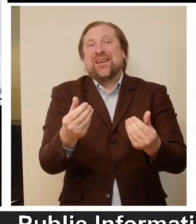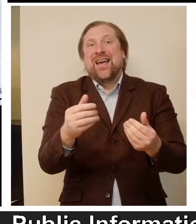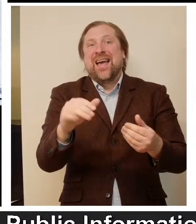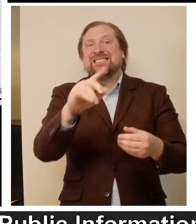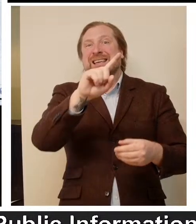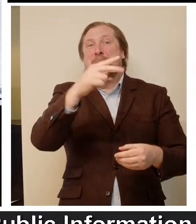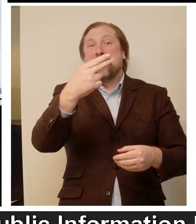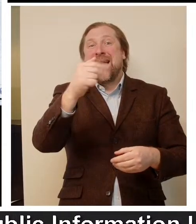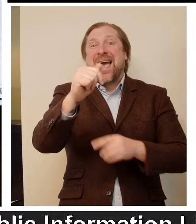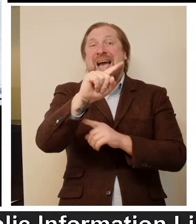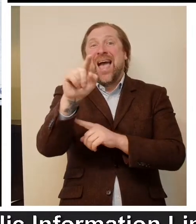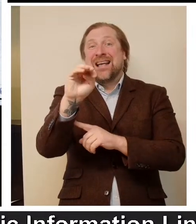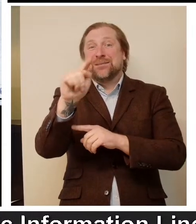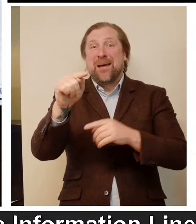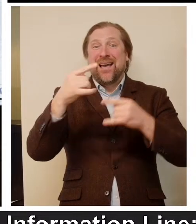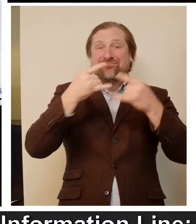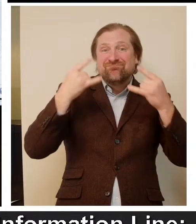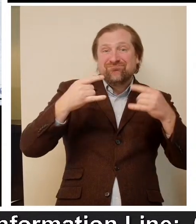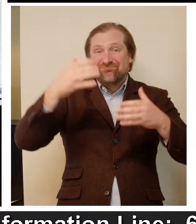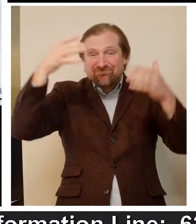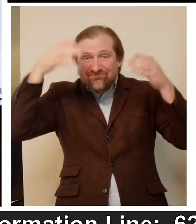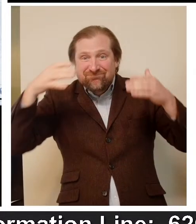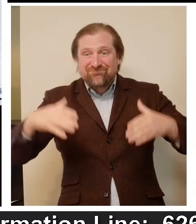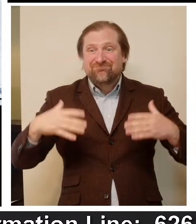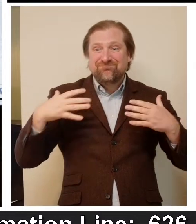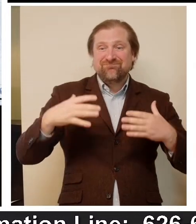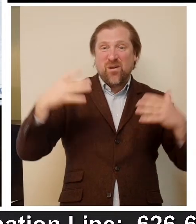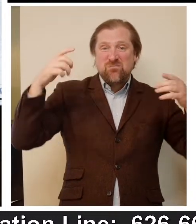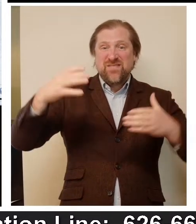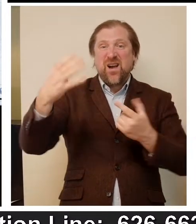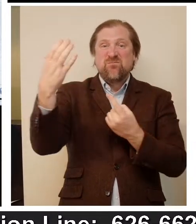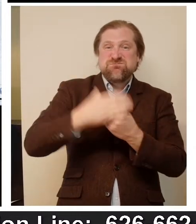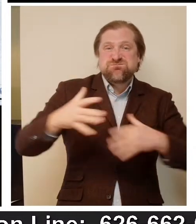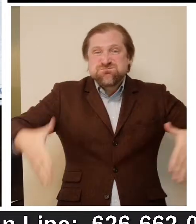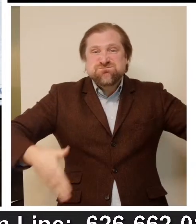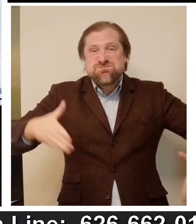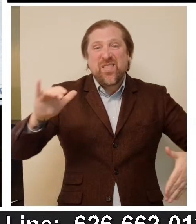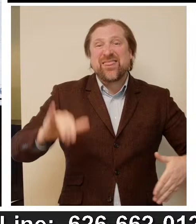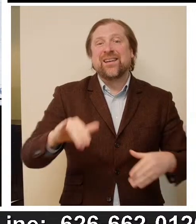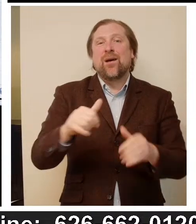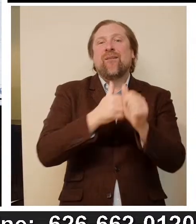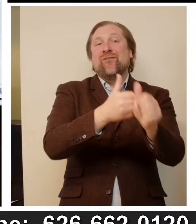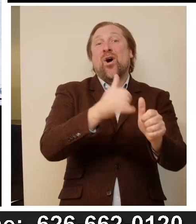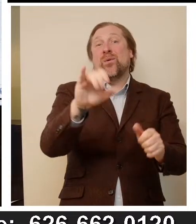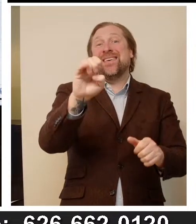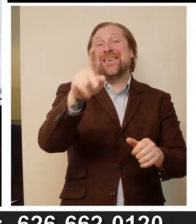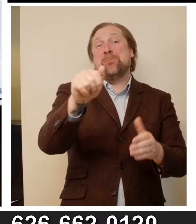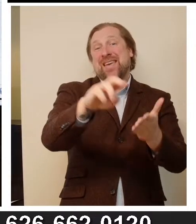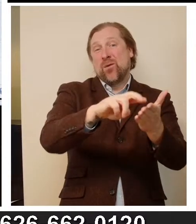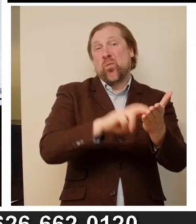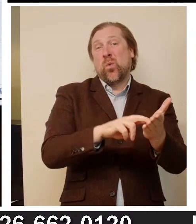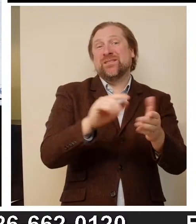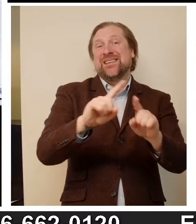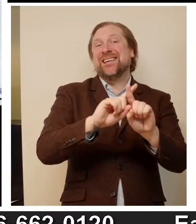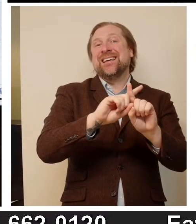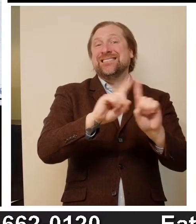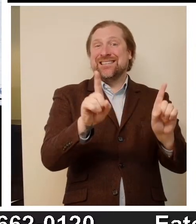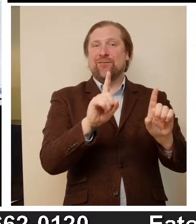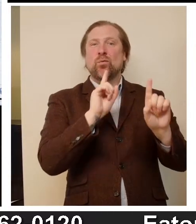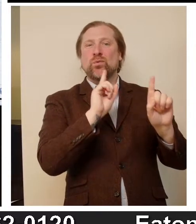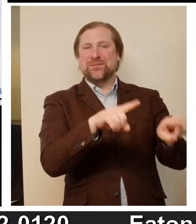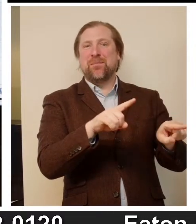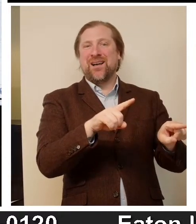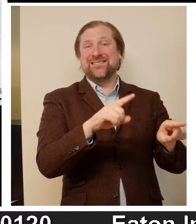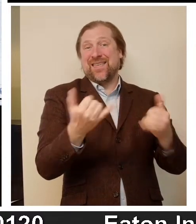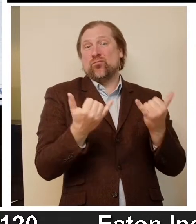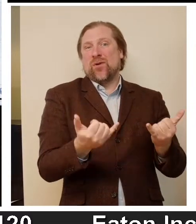hazmats. And then they're going to be able to remove some of that material following the EPA guidelines. That is a different response than we are at. And